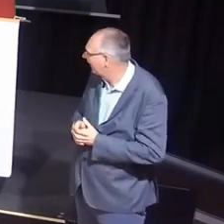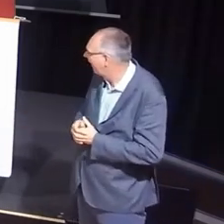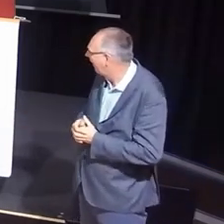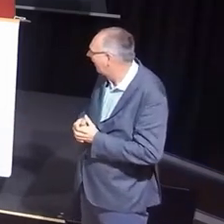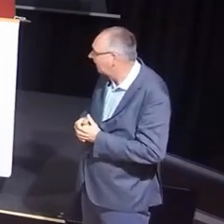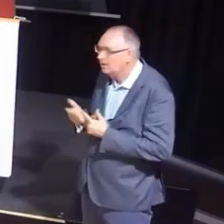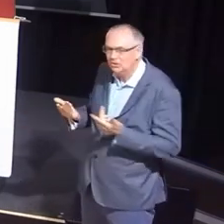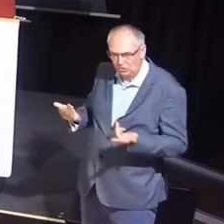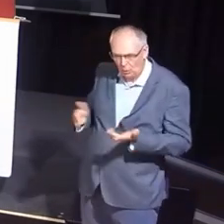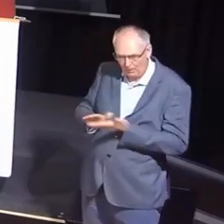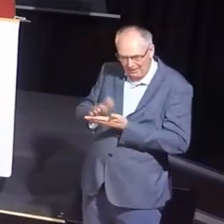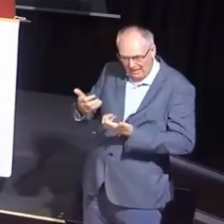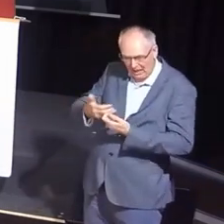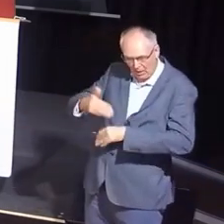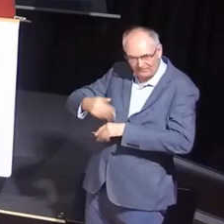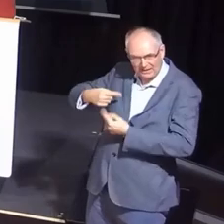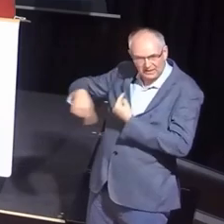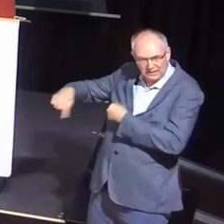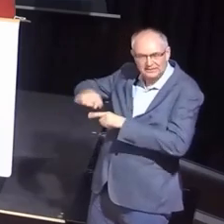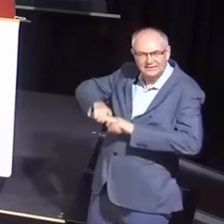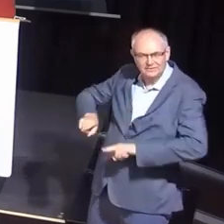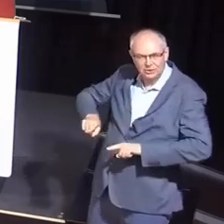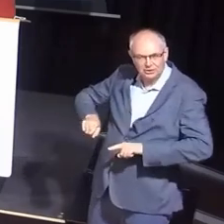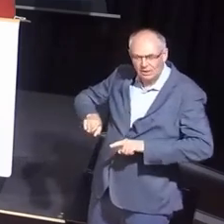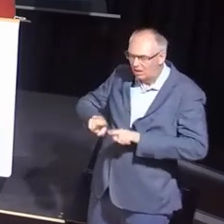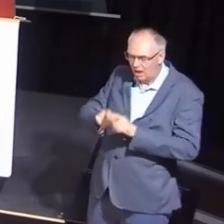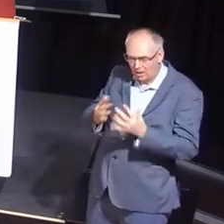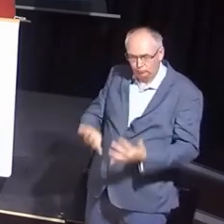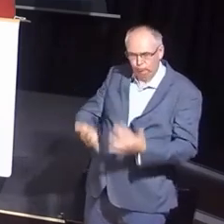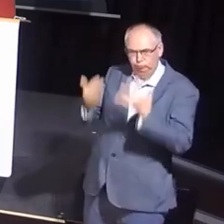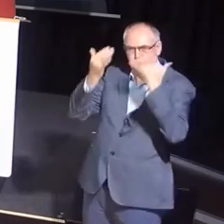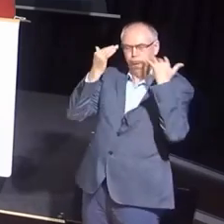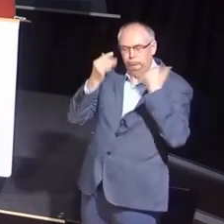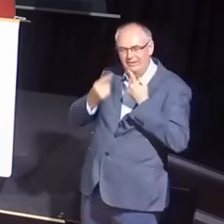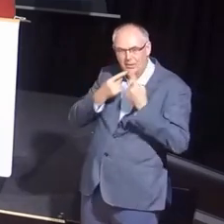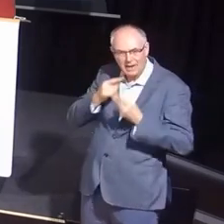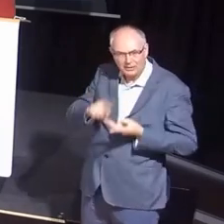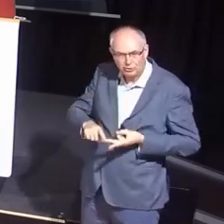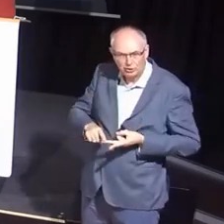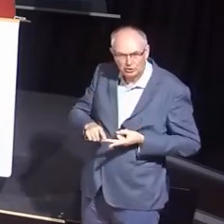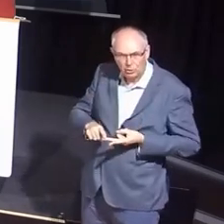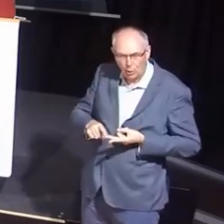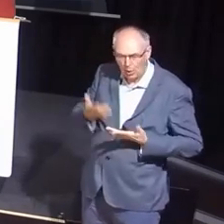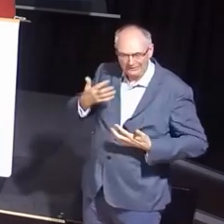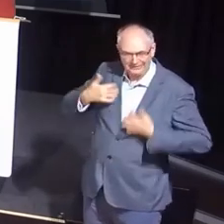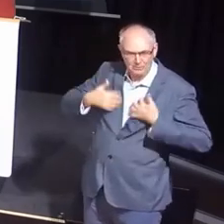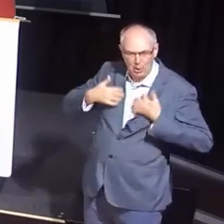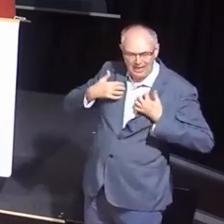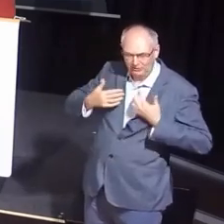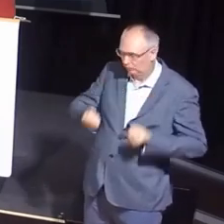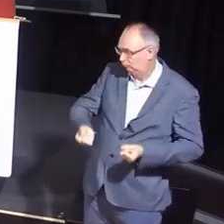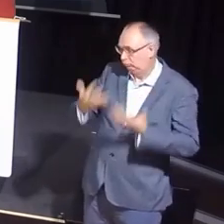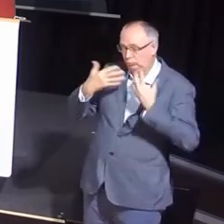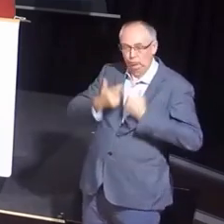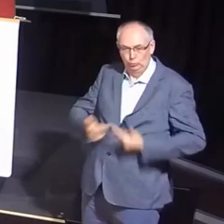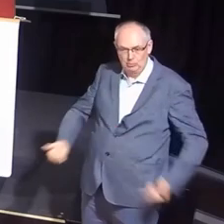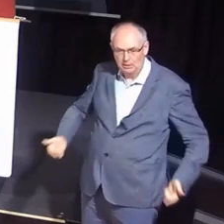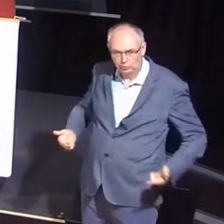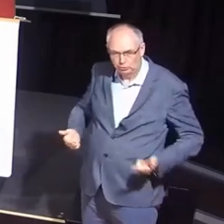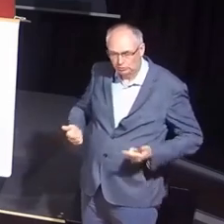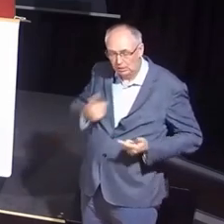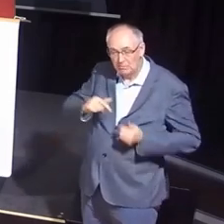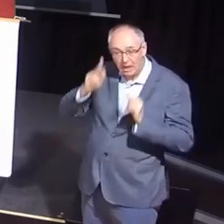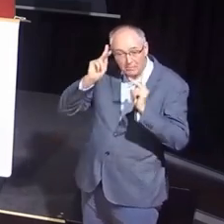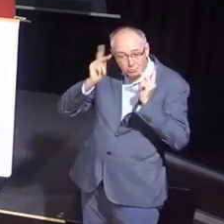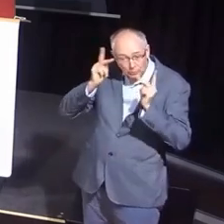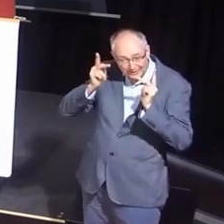affects everybody differently. We all have experienced kind of this overload and overstimulation differently. For me, with my sensory processing, it's